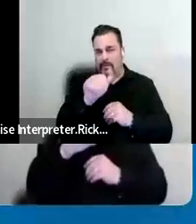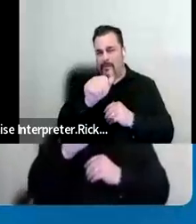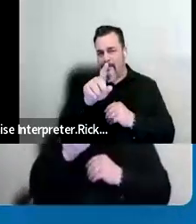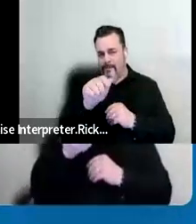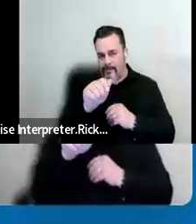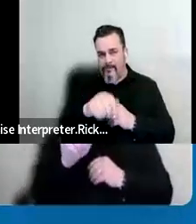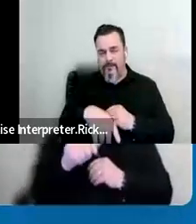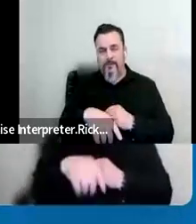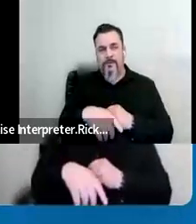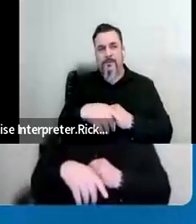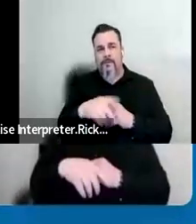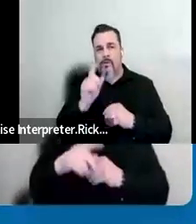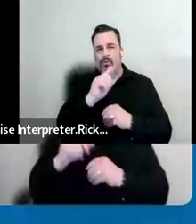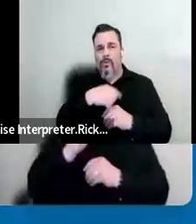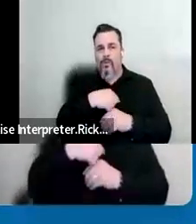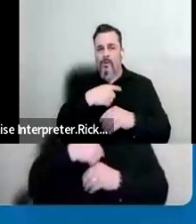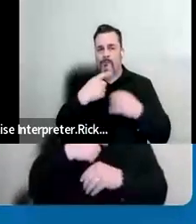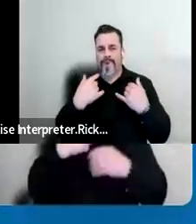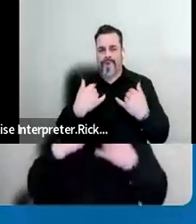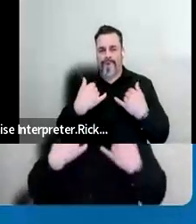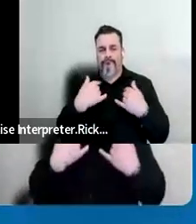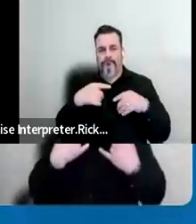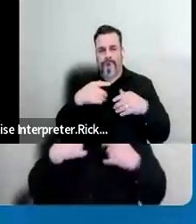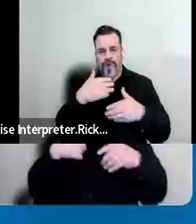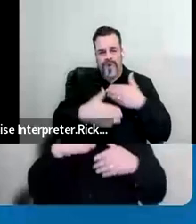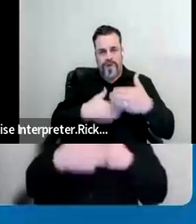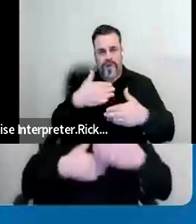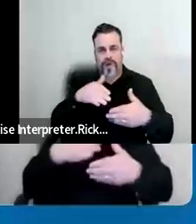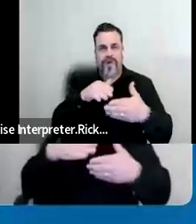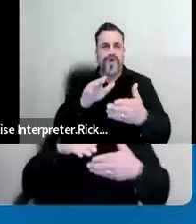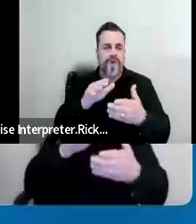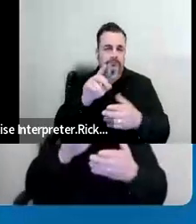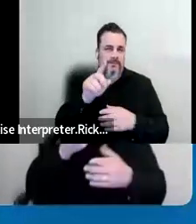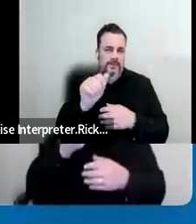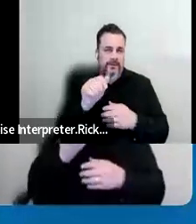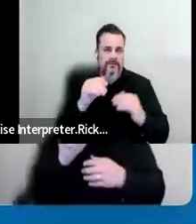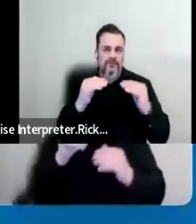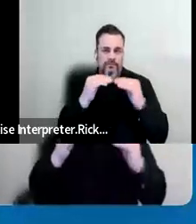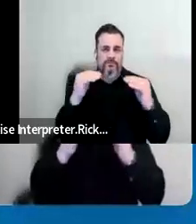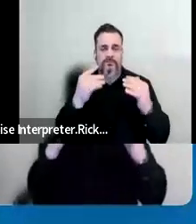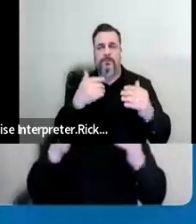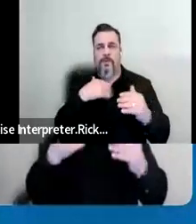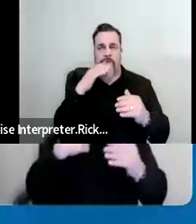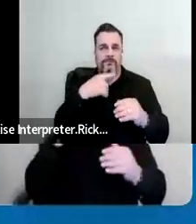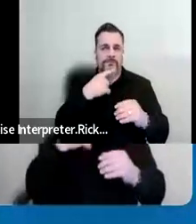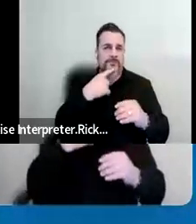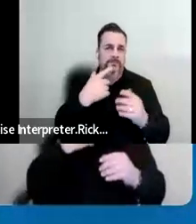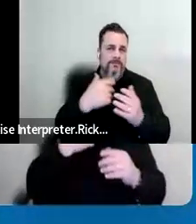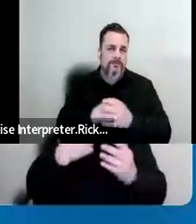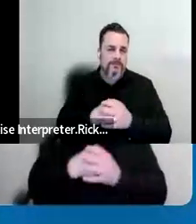and where we're at now, moving towards disability justice, as I would say the